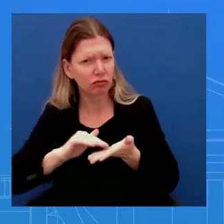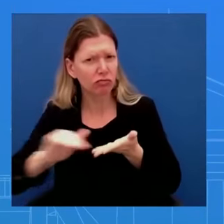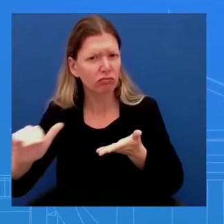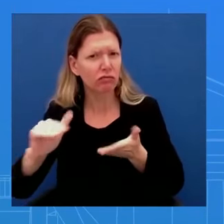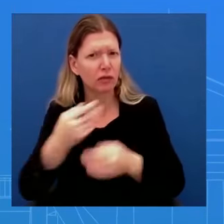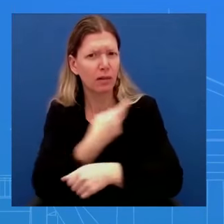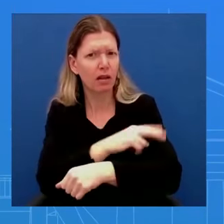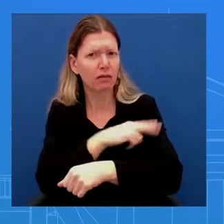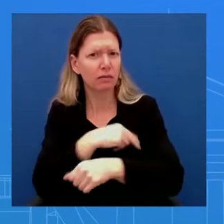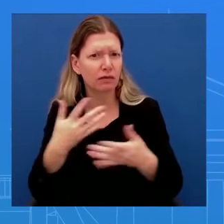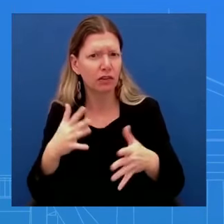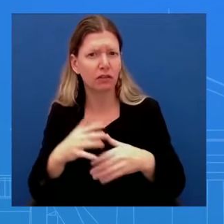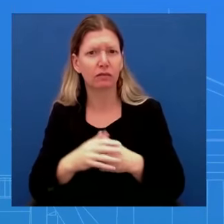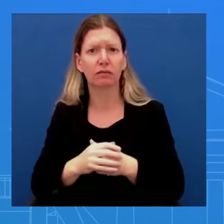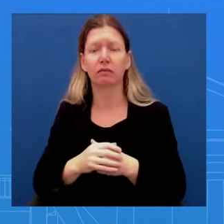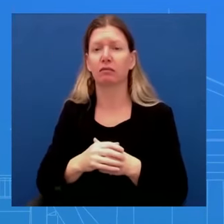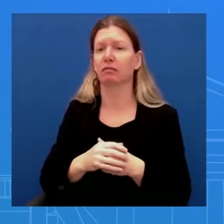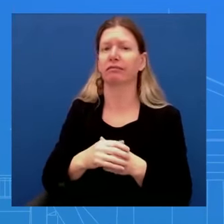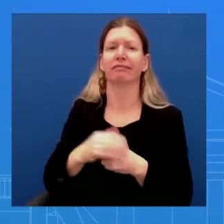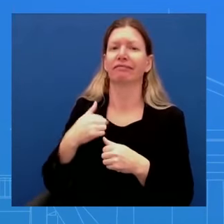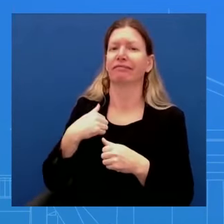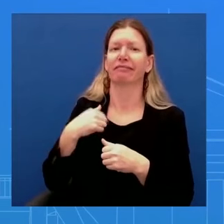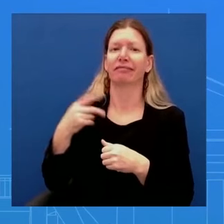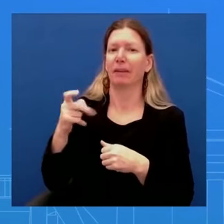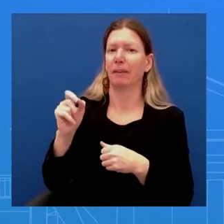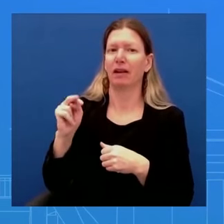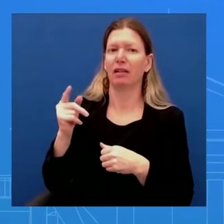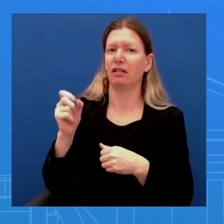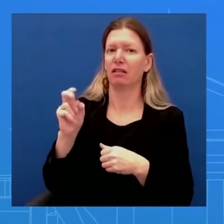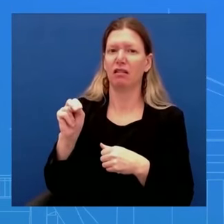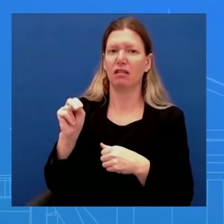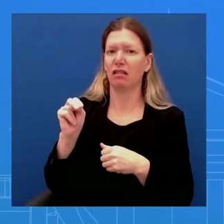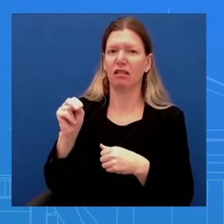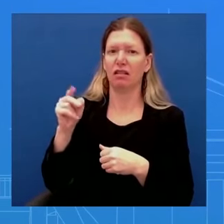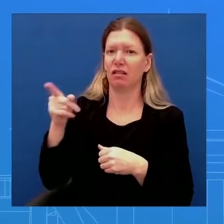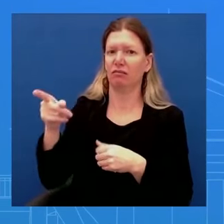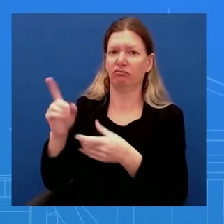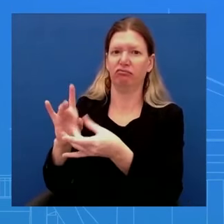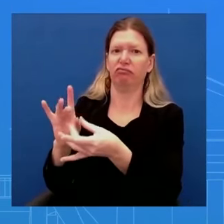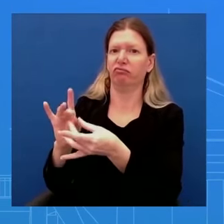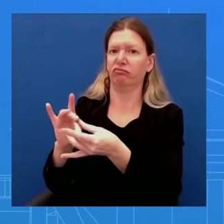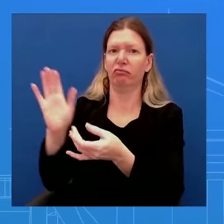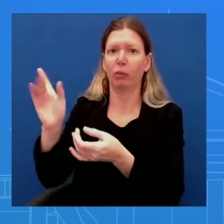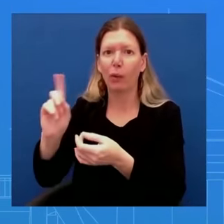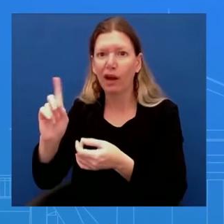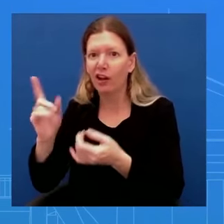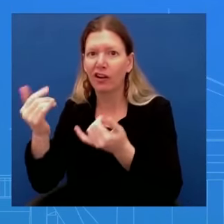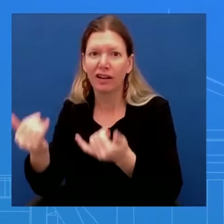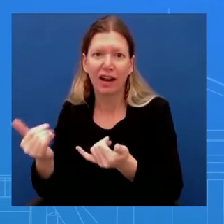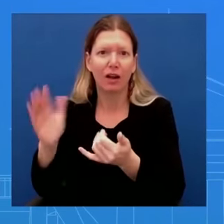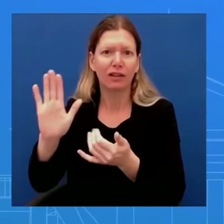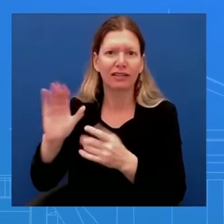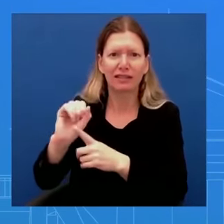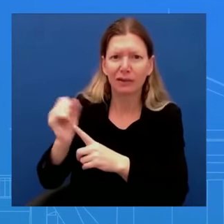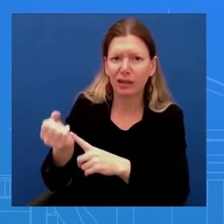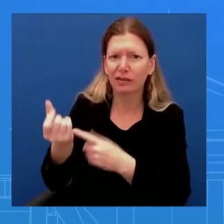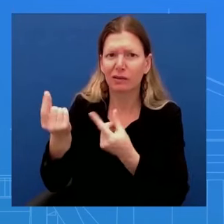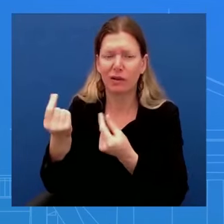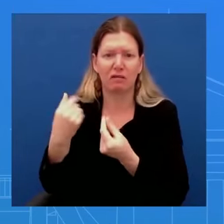his condition. It's yesterday, at least for where he is today. Yesterday, he was still in the hospital when